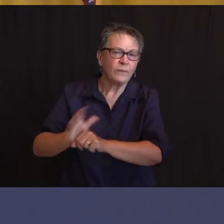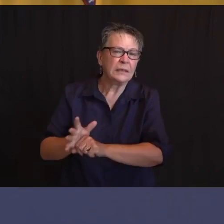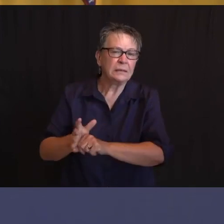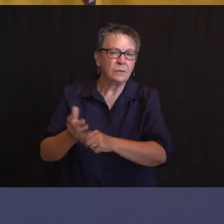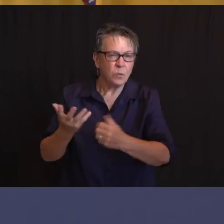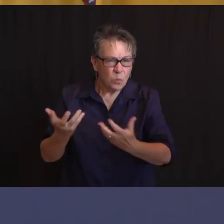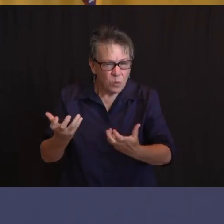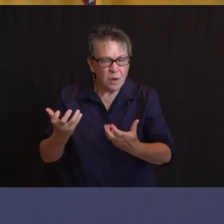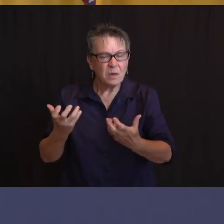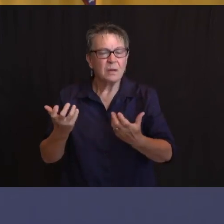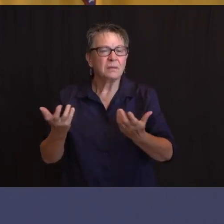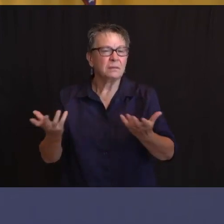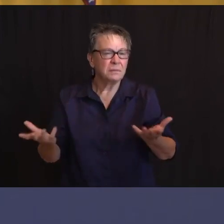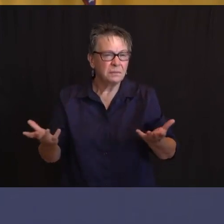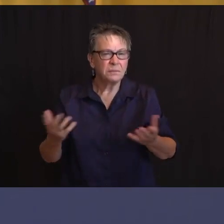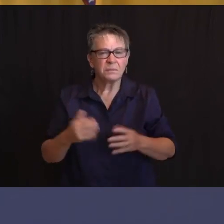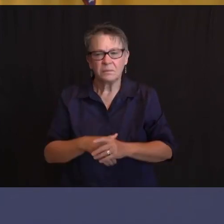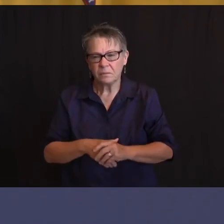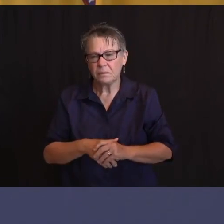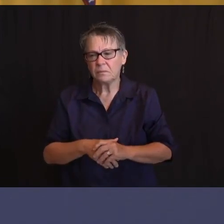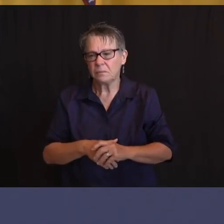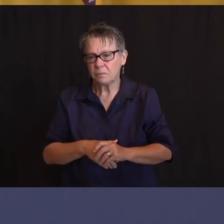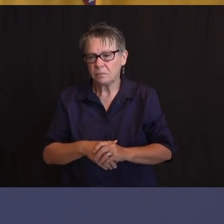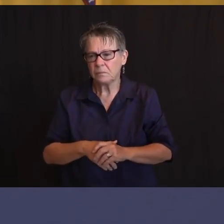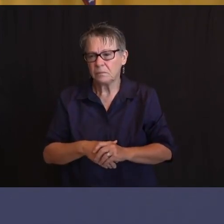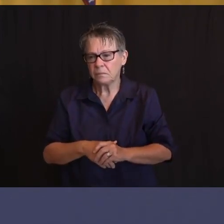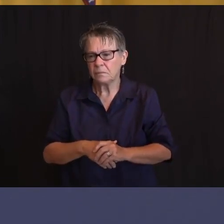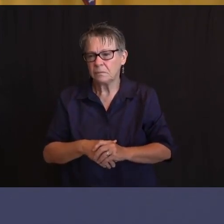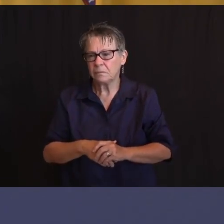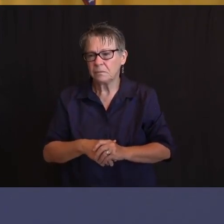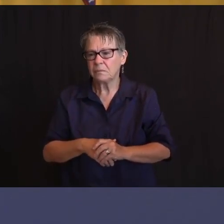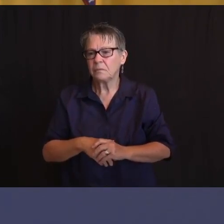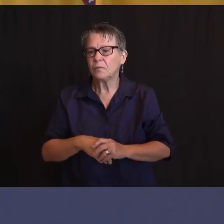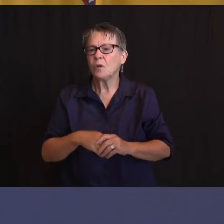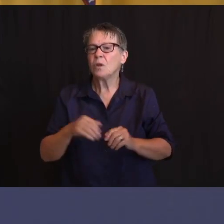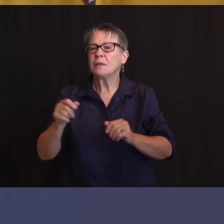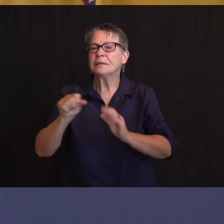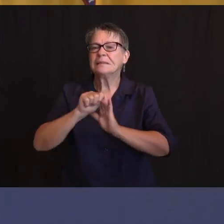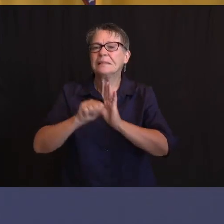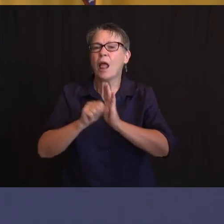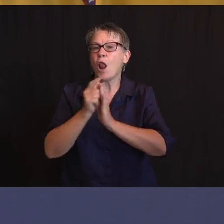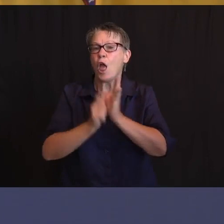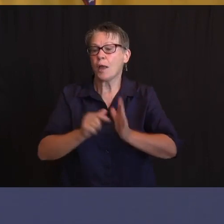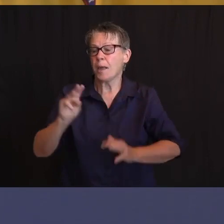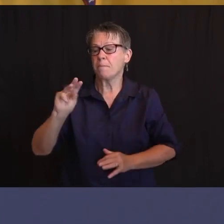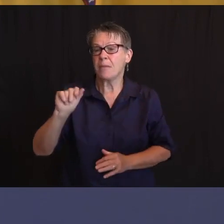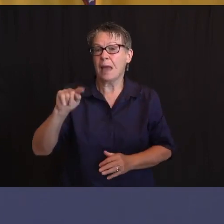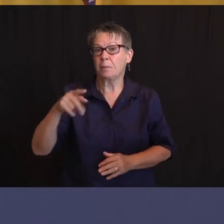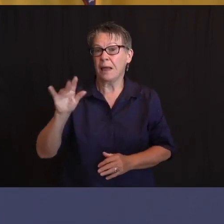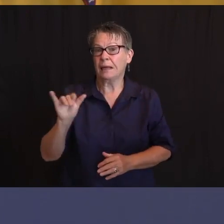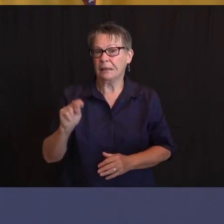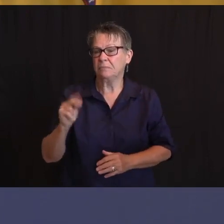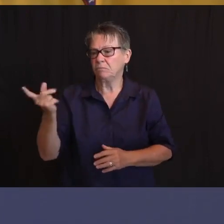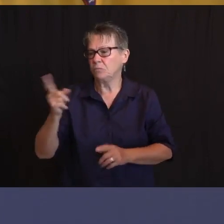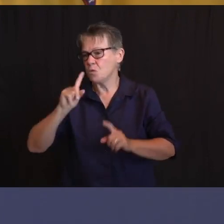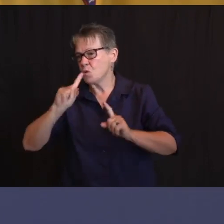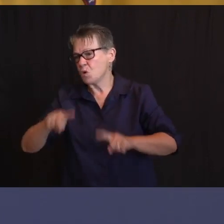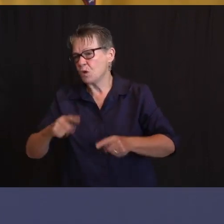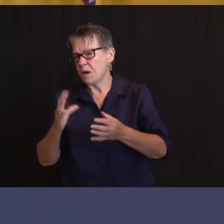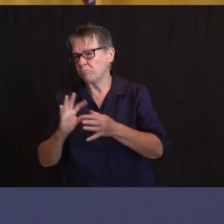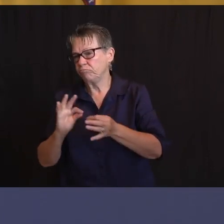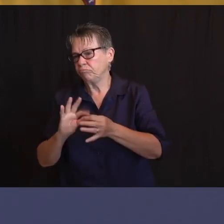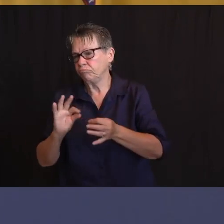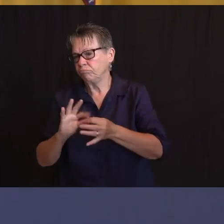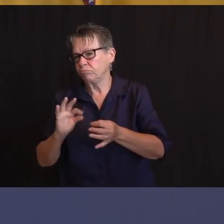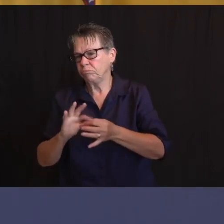Commissioner of Health has issued a closure order pursuant to her authority. It's standard practice when that happens to lock the doors, as happens in other places.